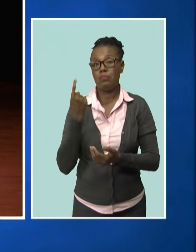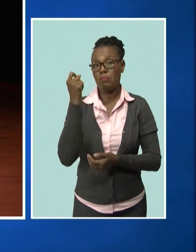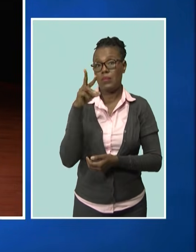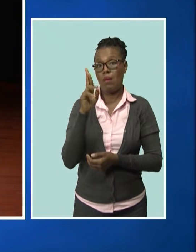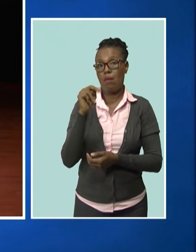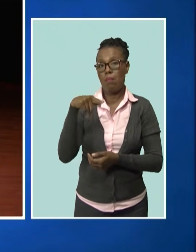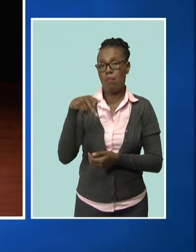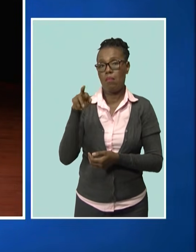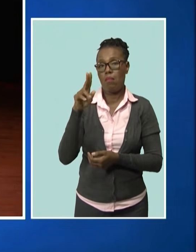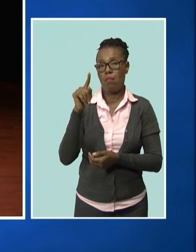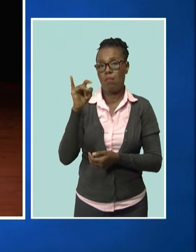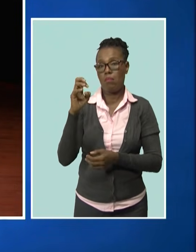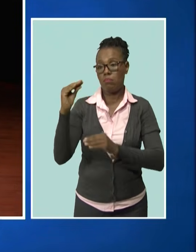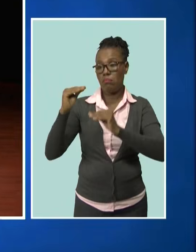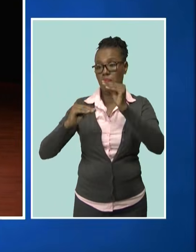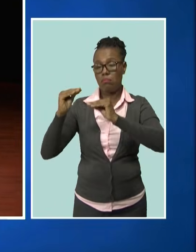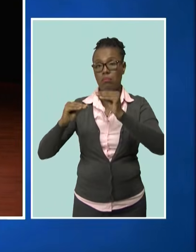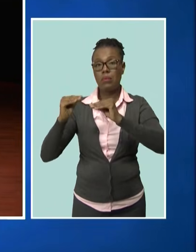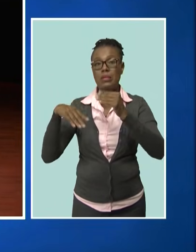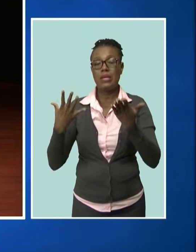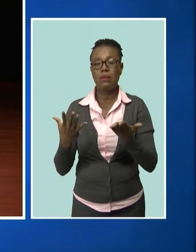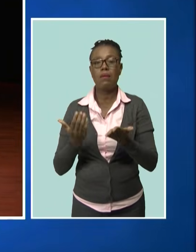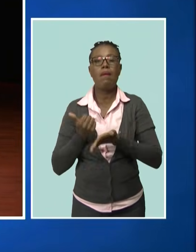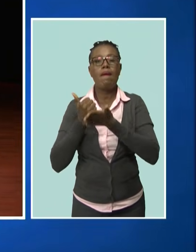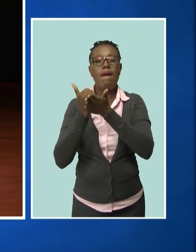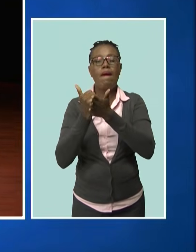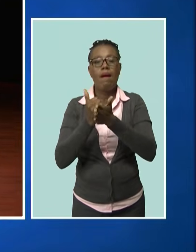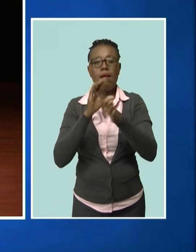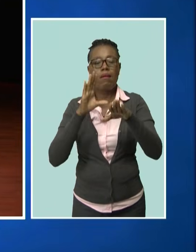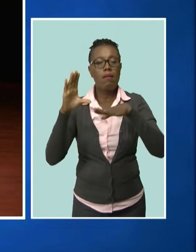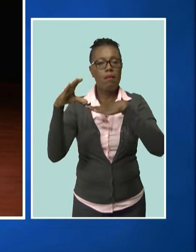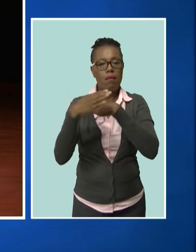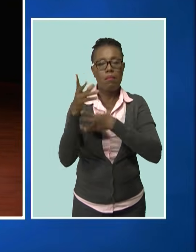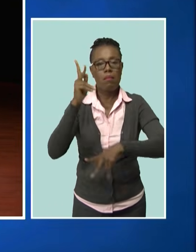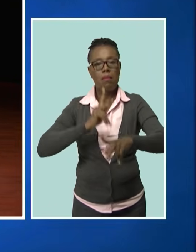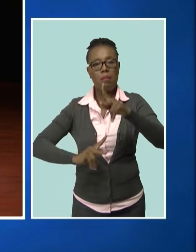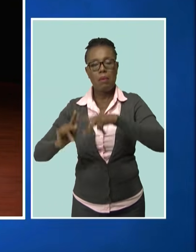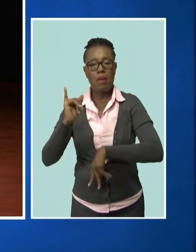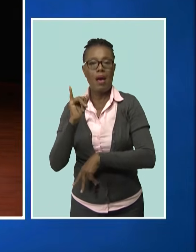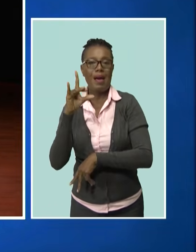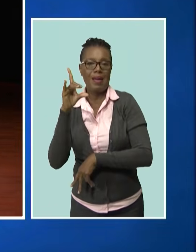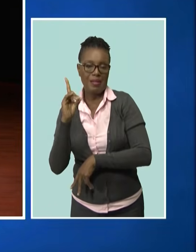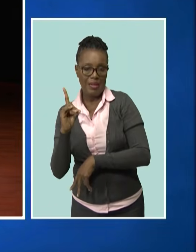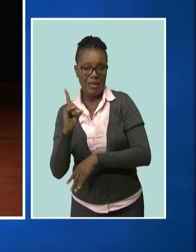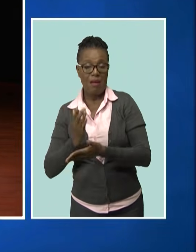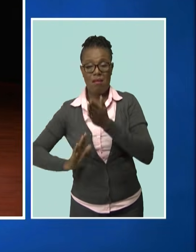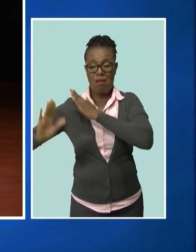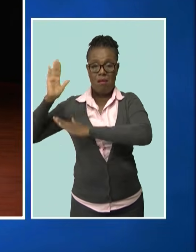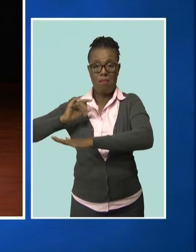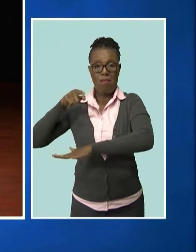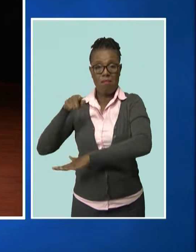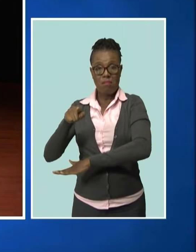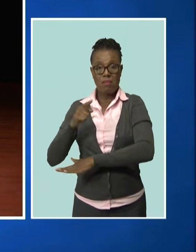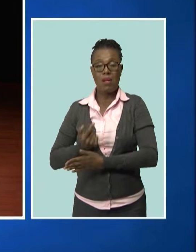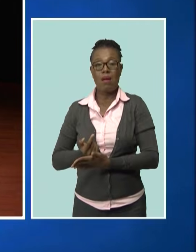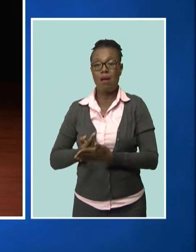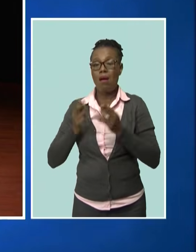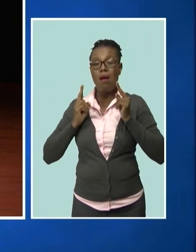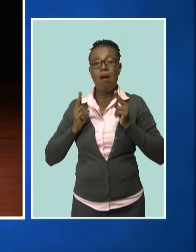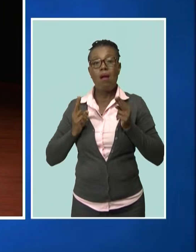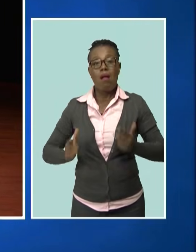cultural identity of Caribbean people whose heritage was deeply affected by slavery